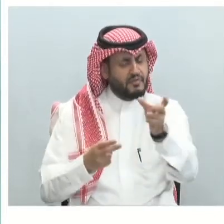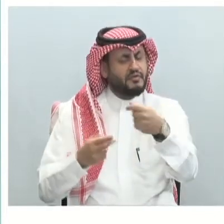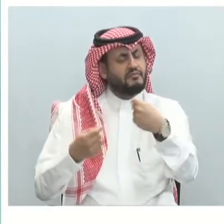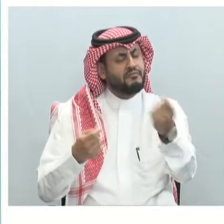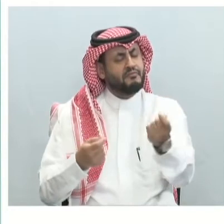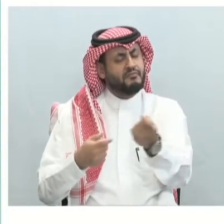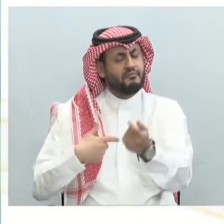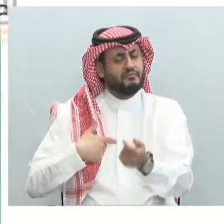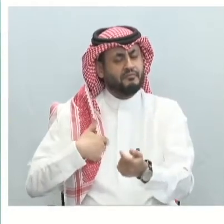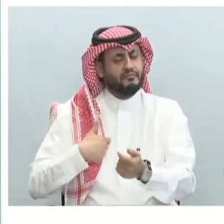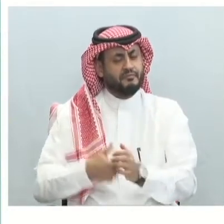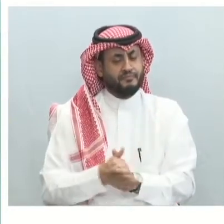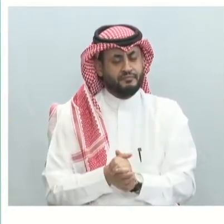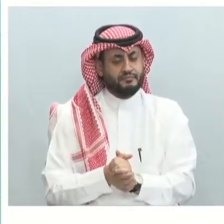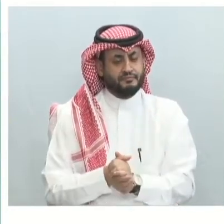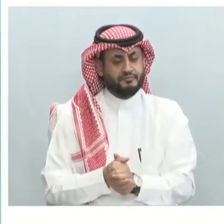that,